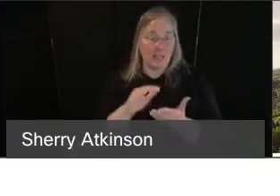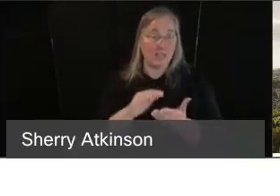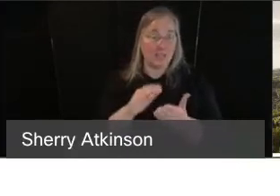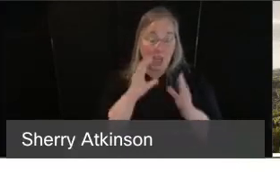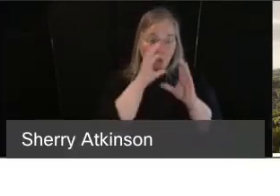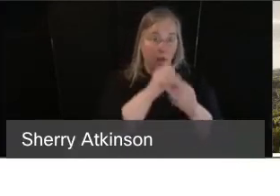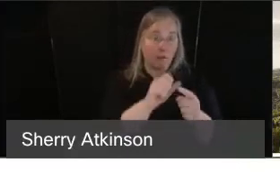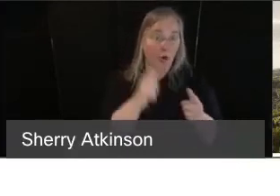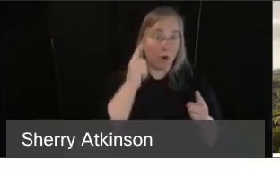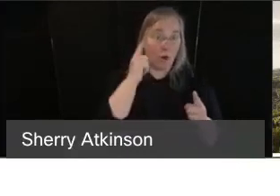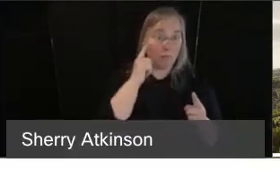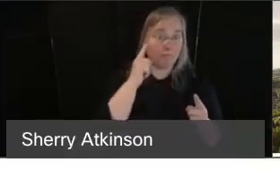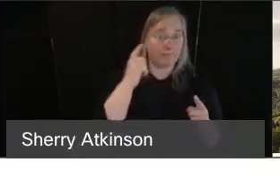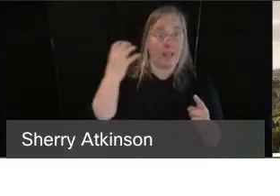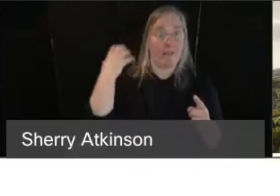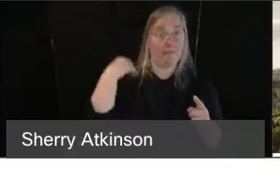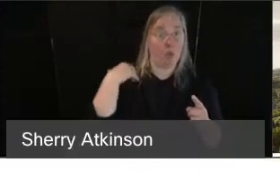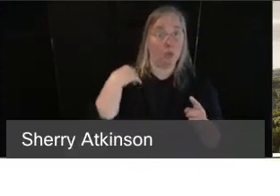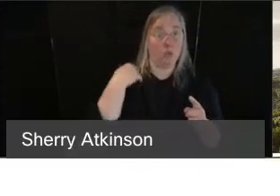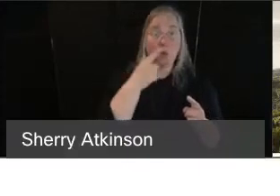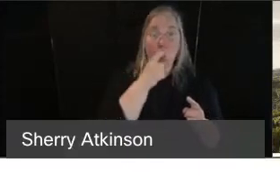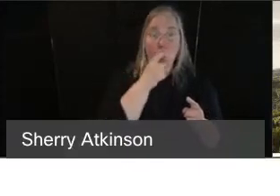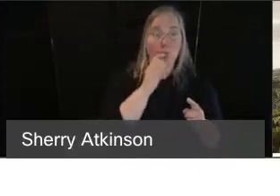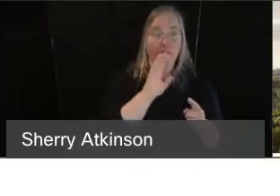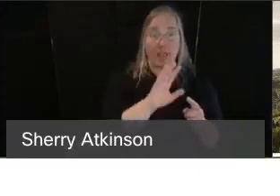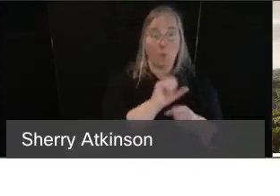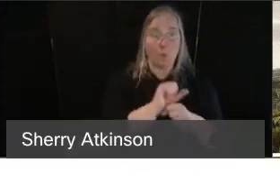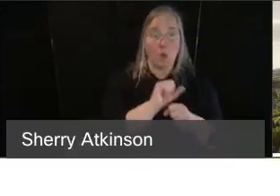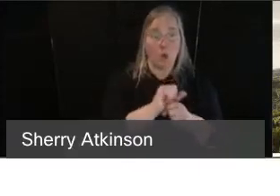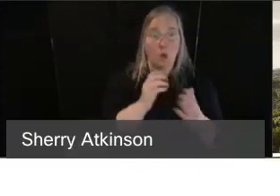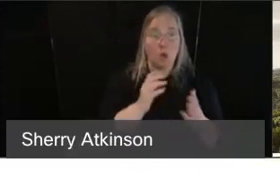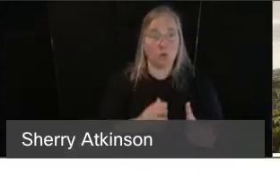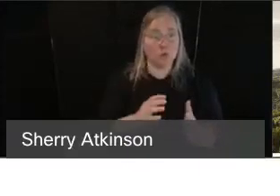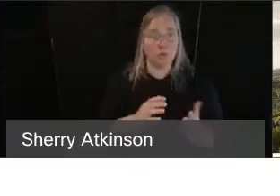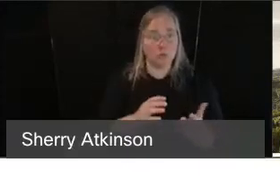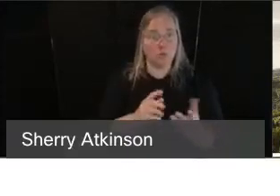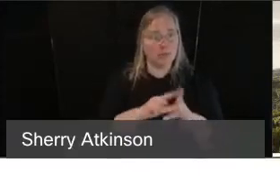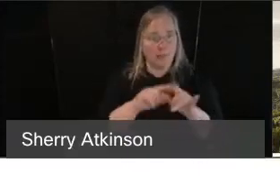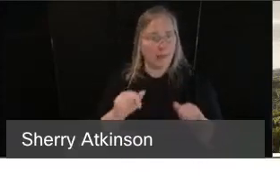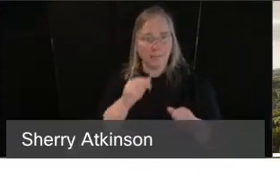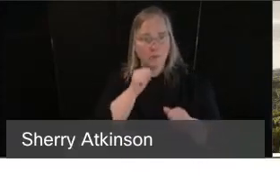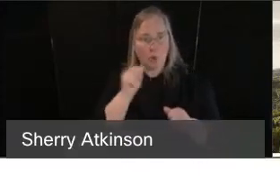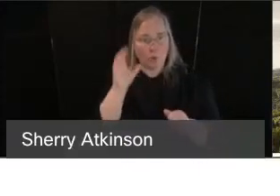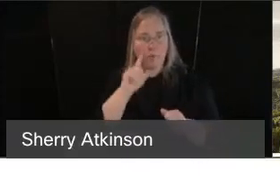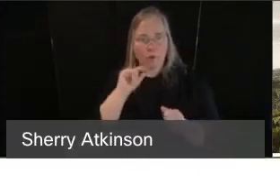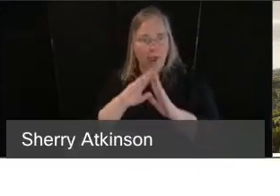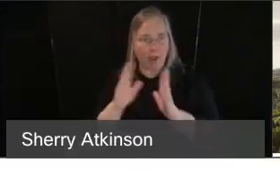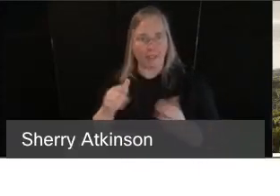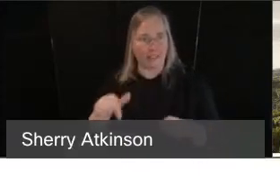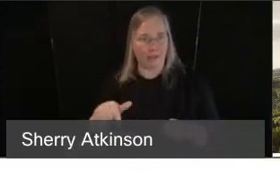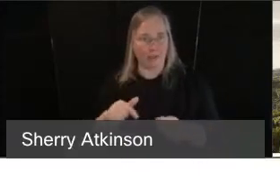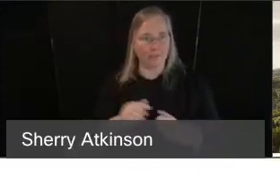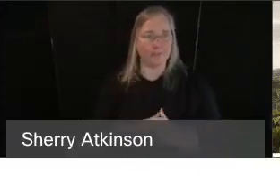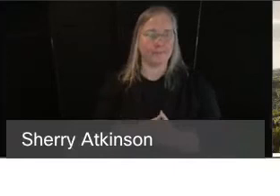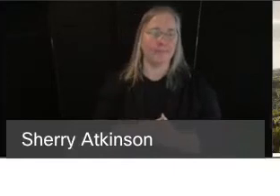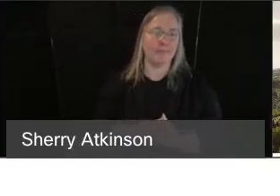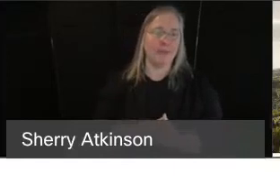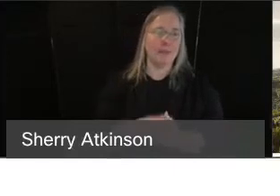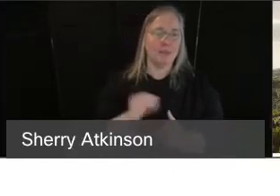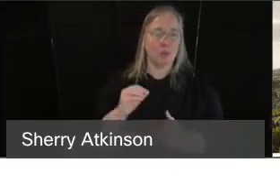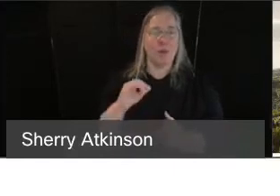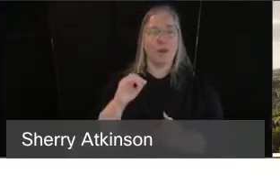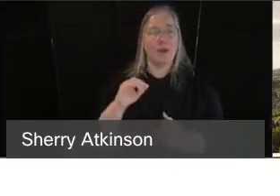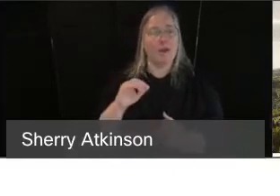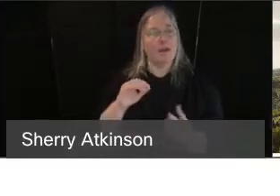whose workers cannot find housing here in the county. So, as Darius talked about,